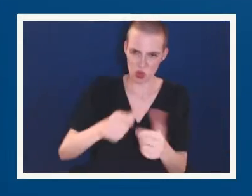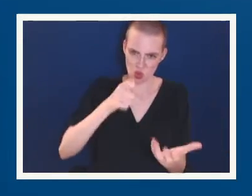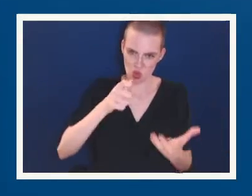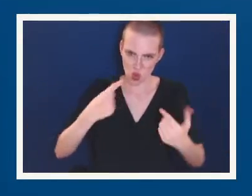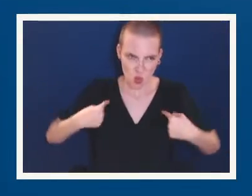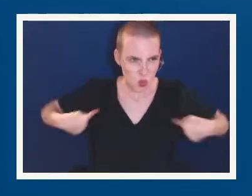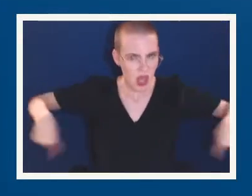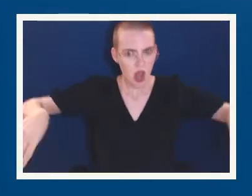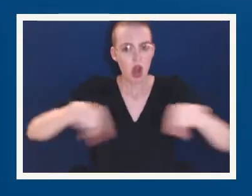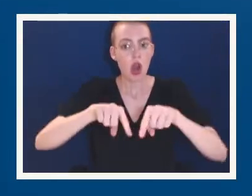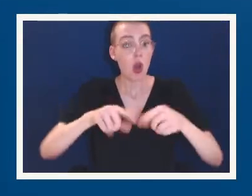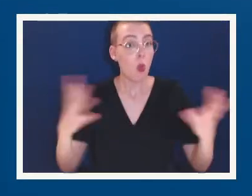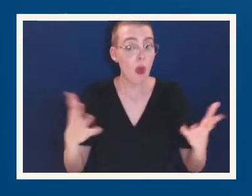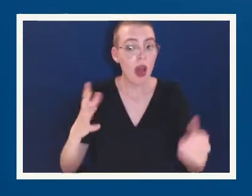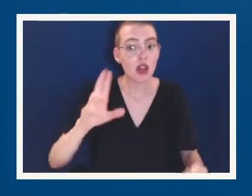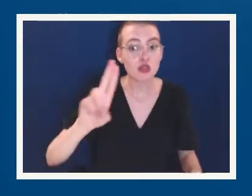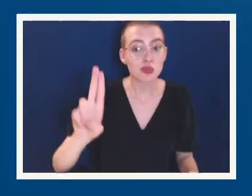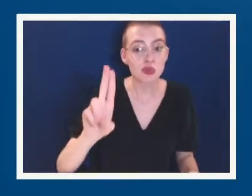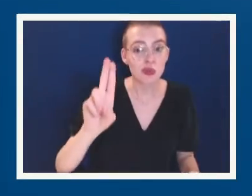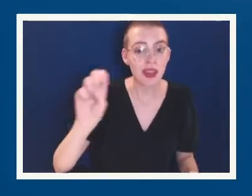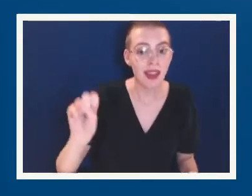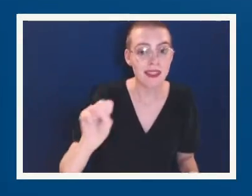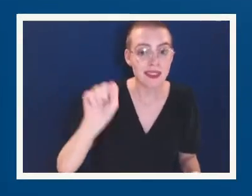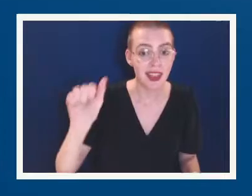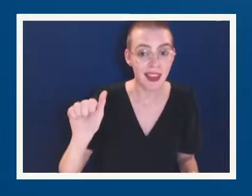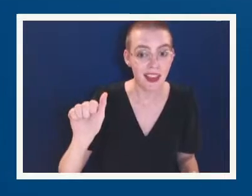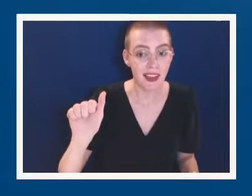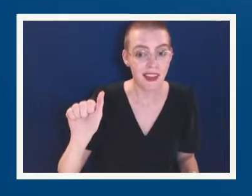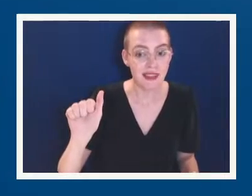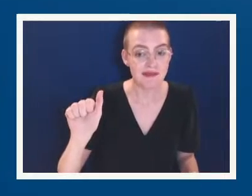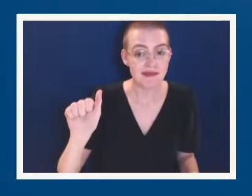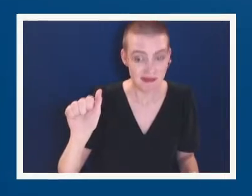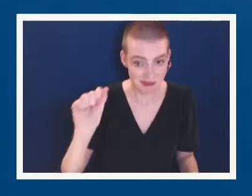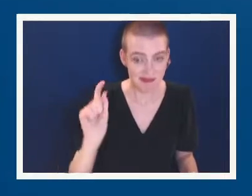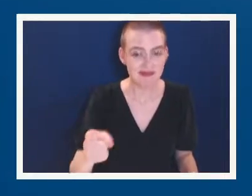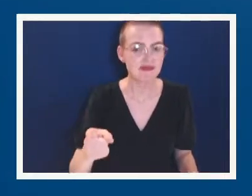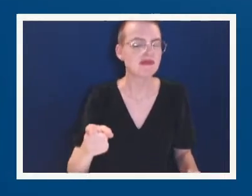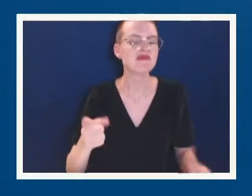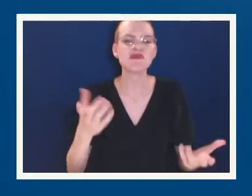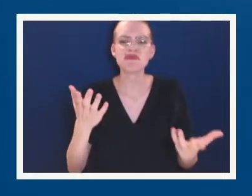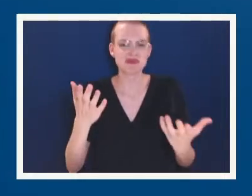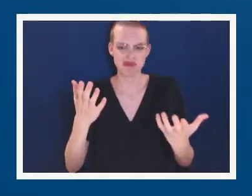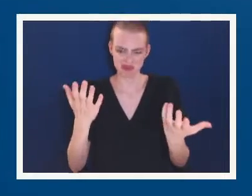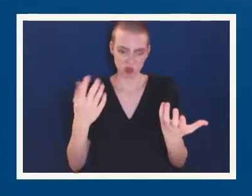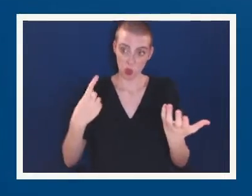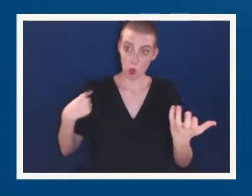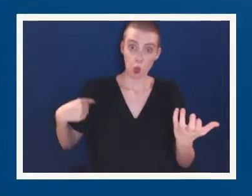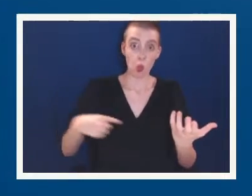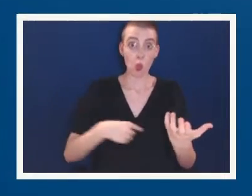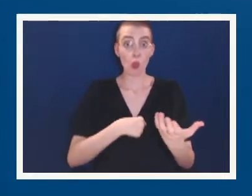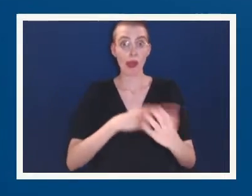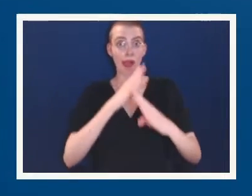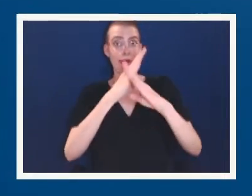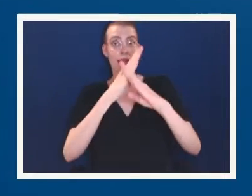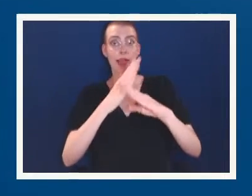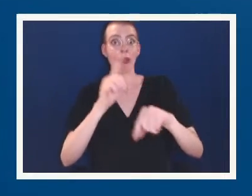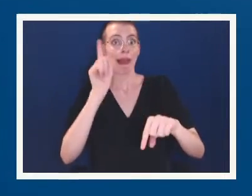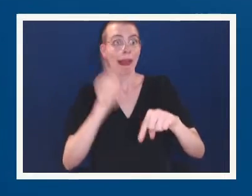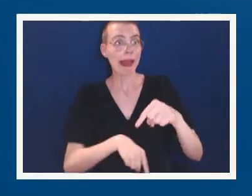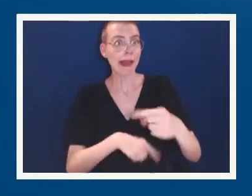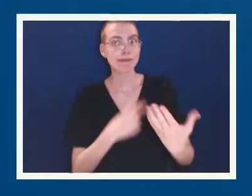America. I mean it. And there's nothing beyond our capacity if we work